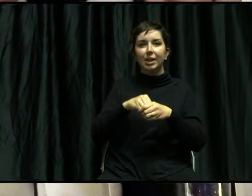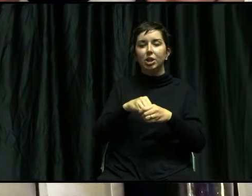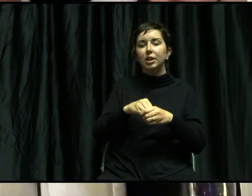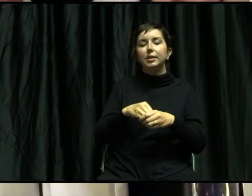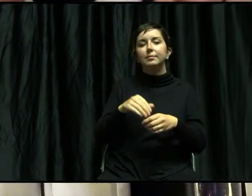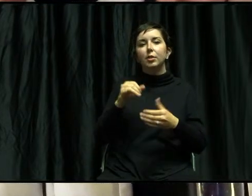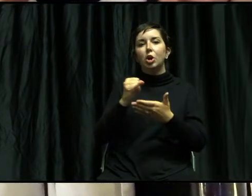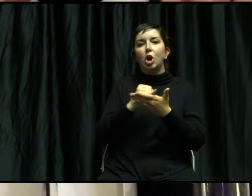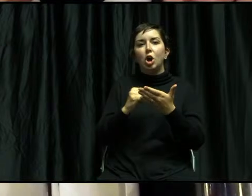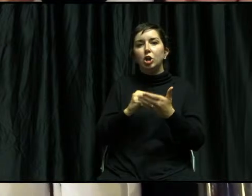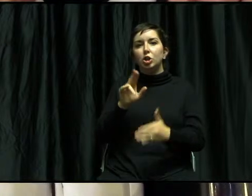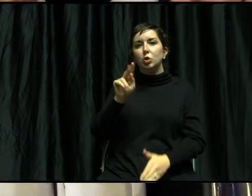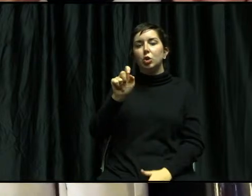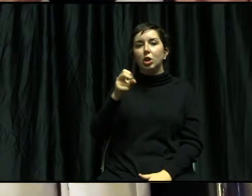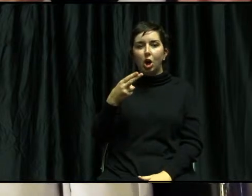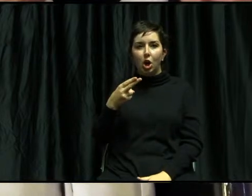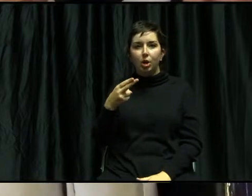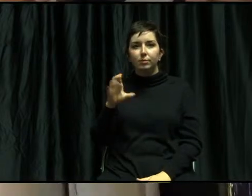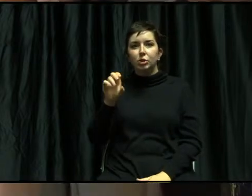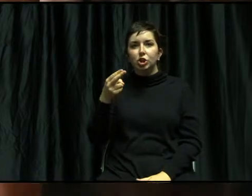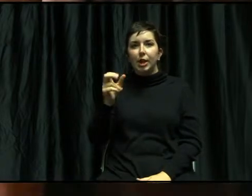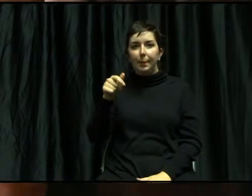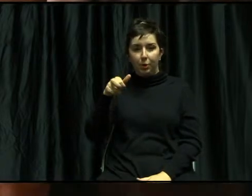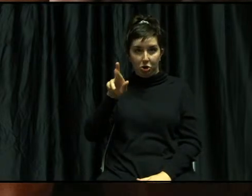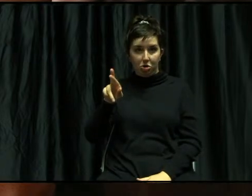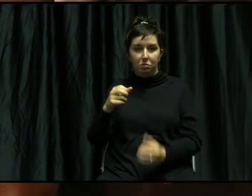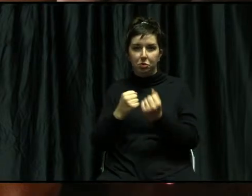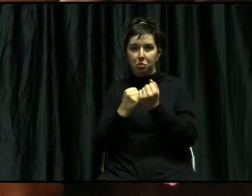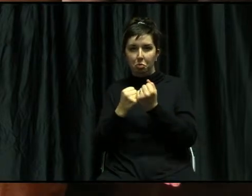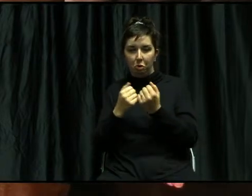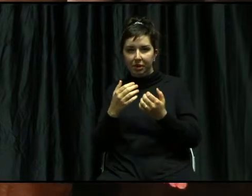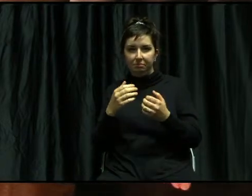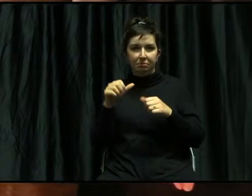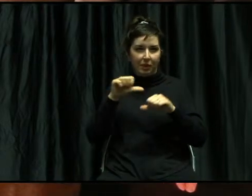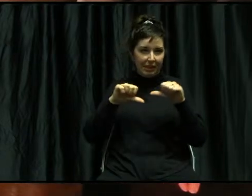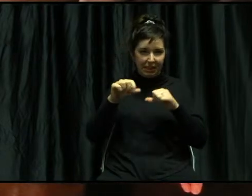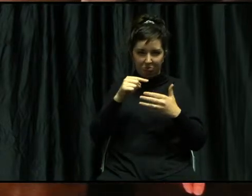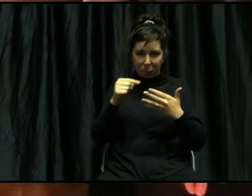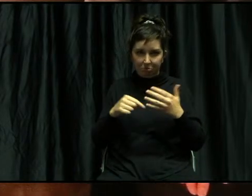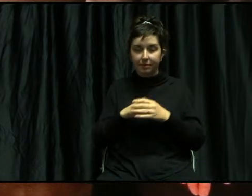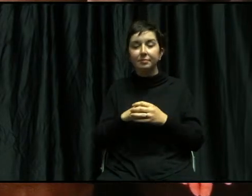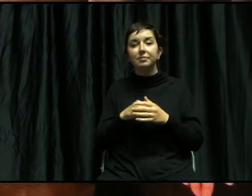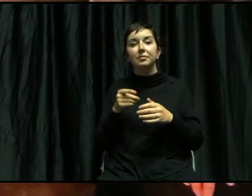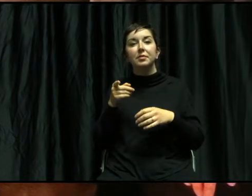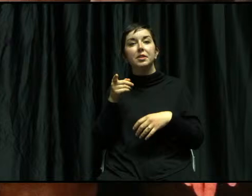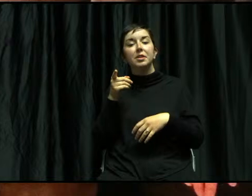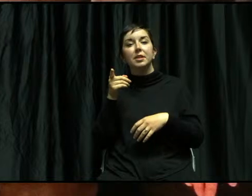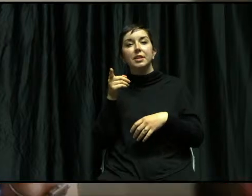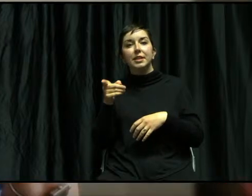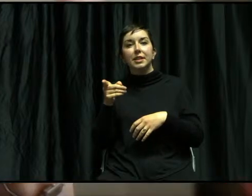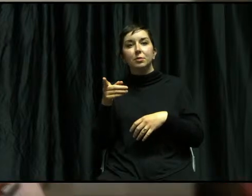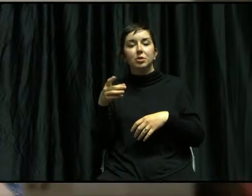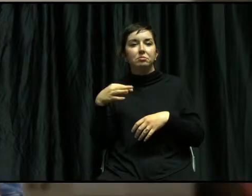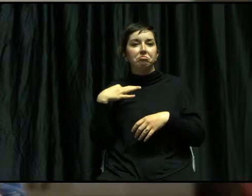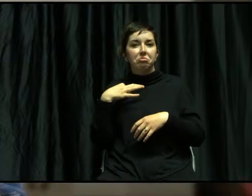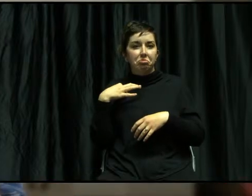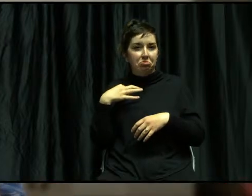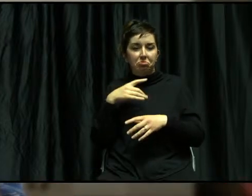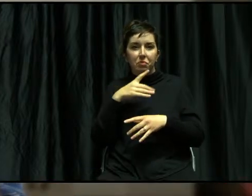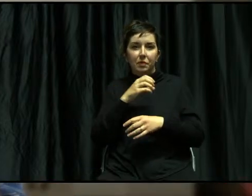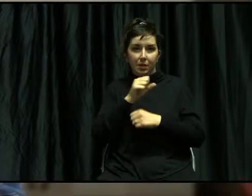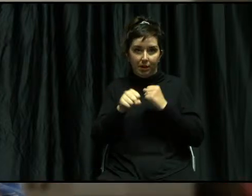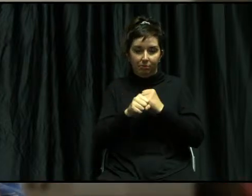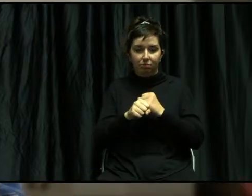to support graduate students in the sciences. She was honored as the United Way Volunteer of the Year. I followed